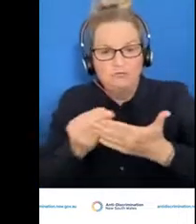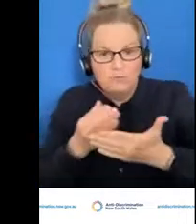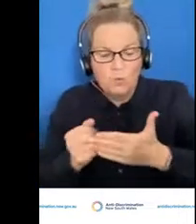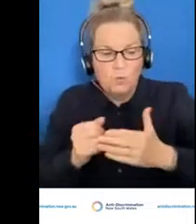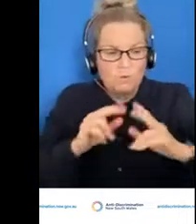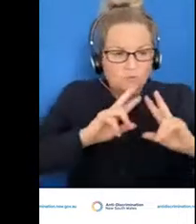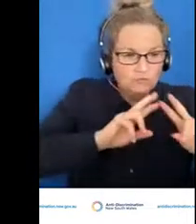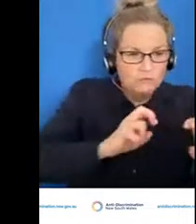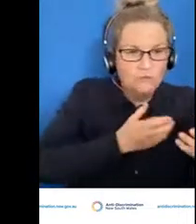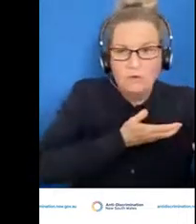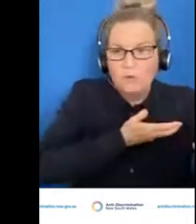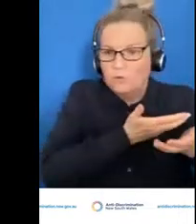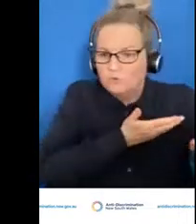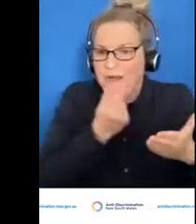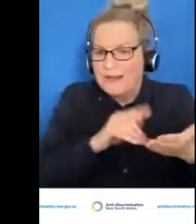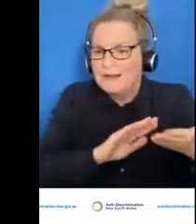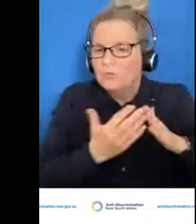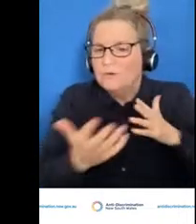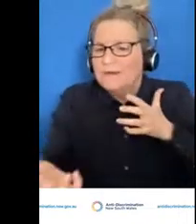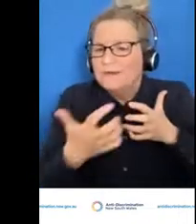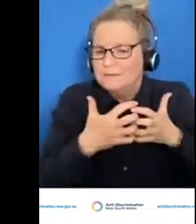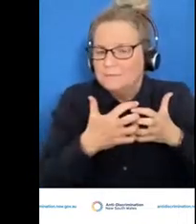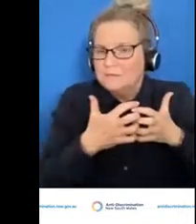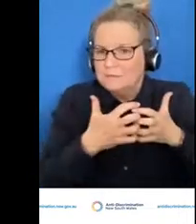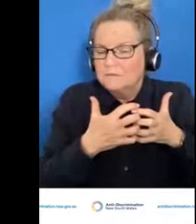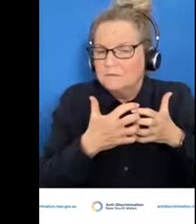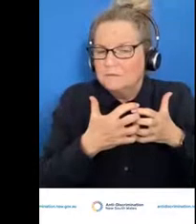through consultation and community engagement.